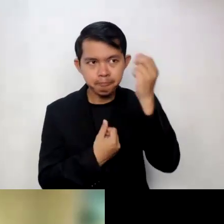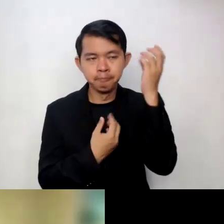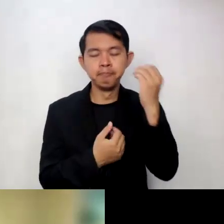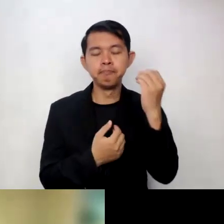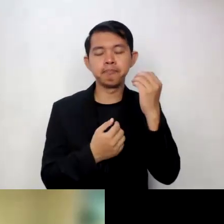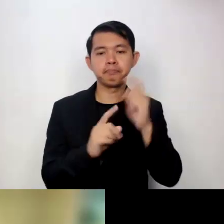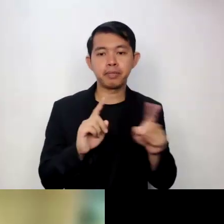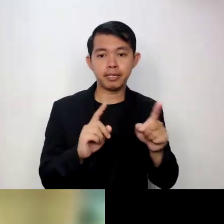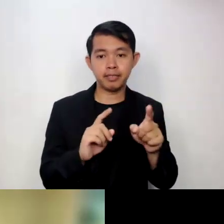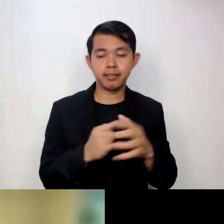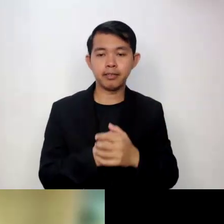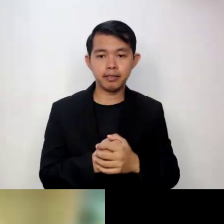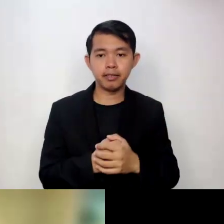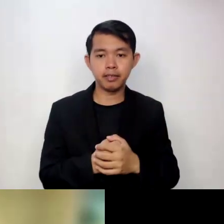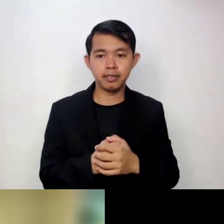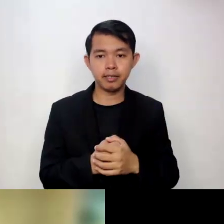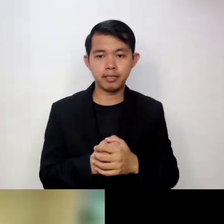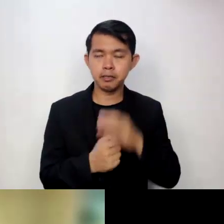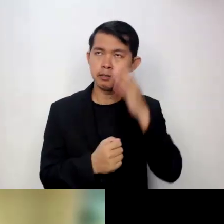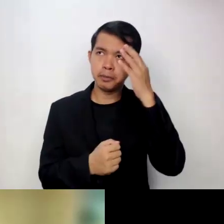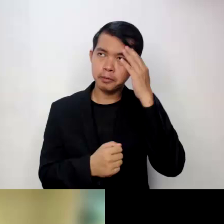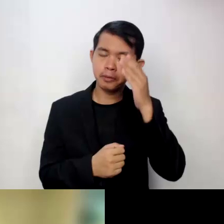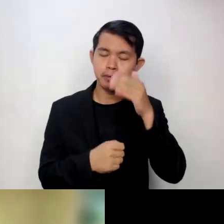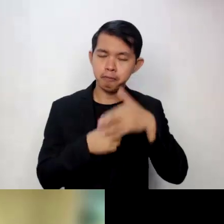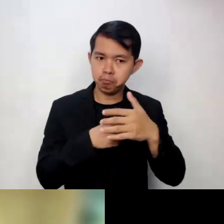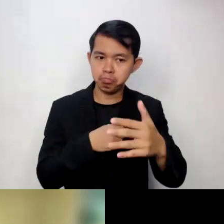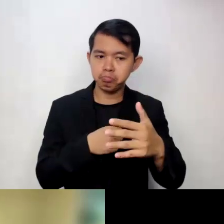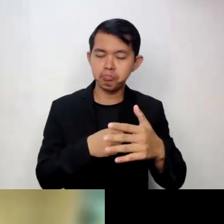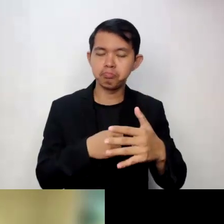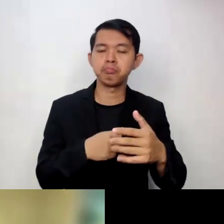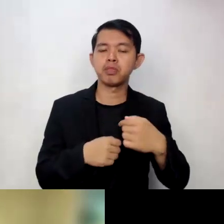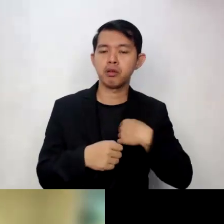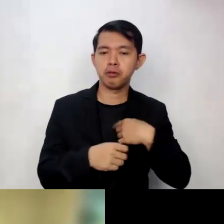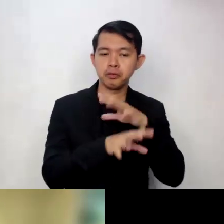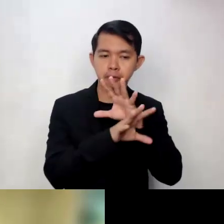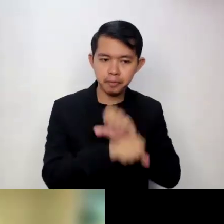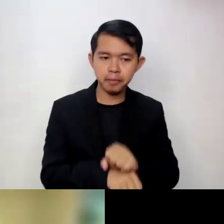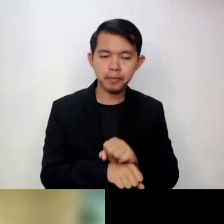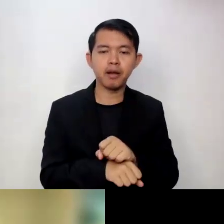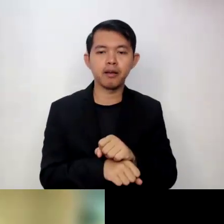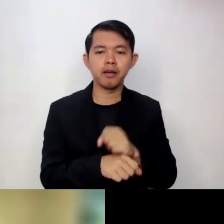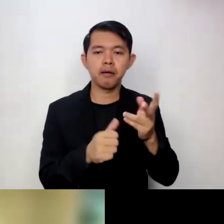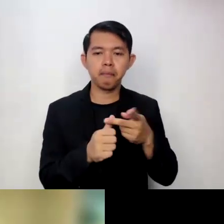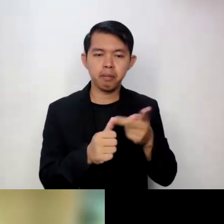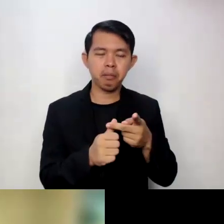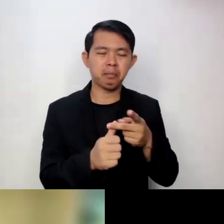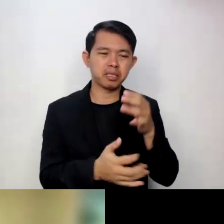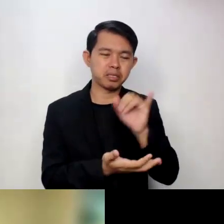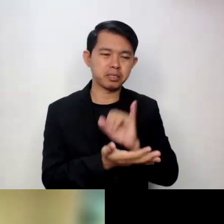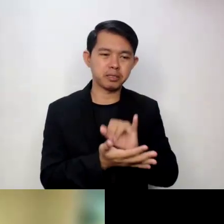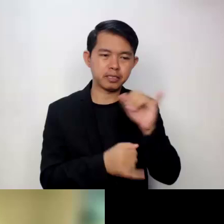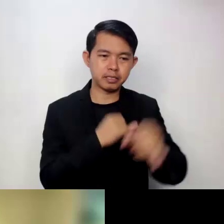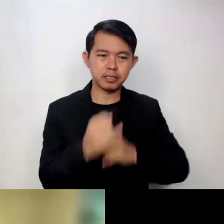na I will get used to prioritizing, publishing in international journals just